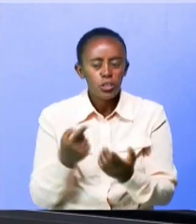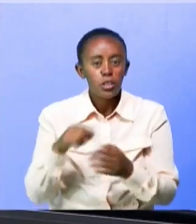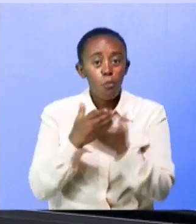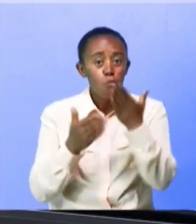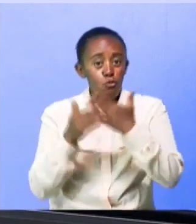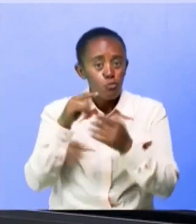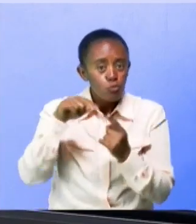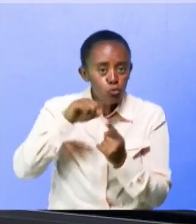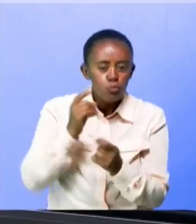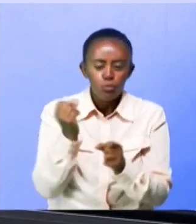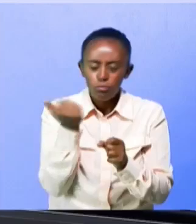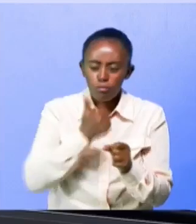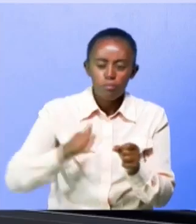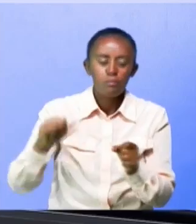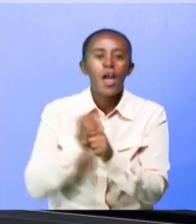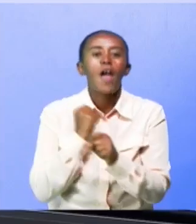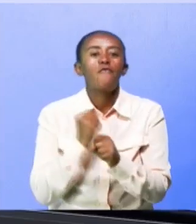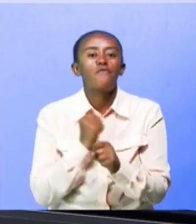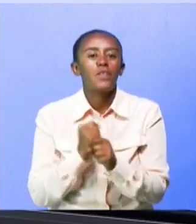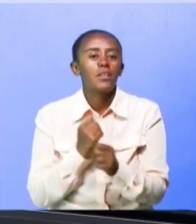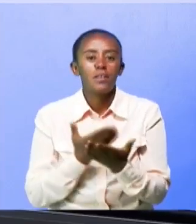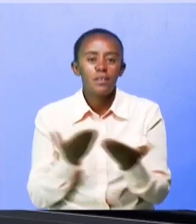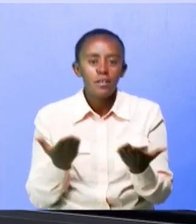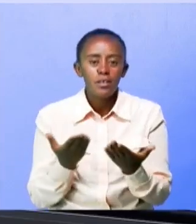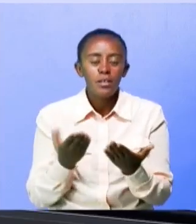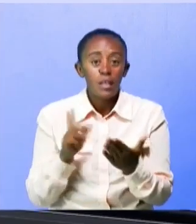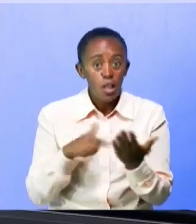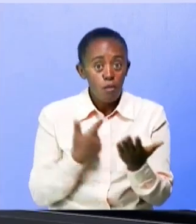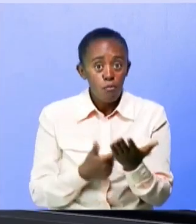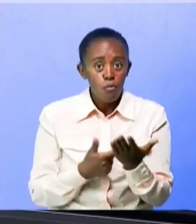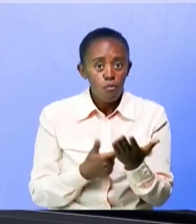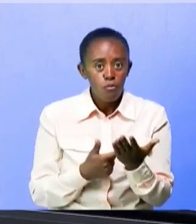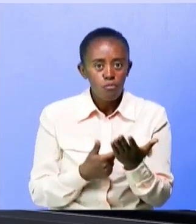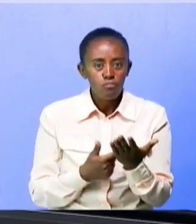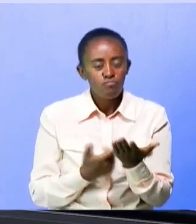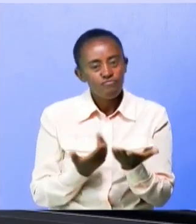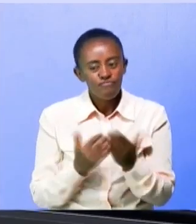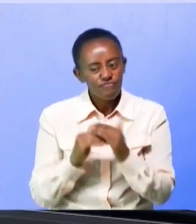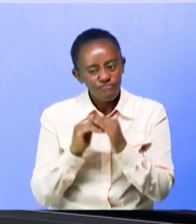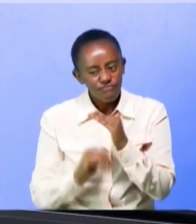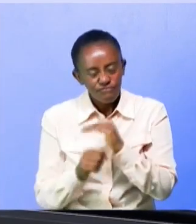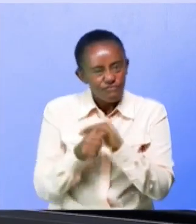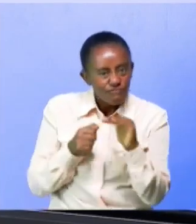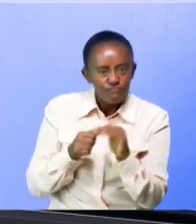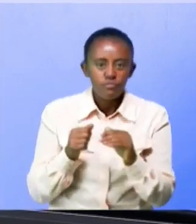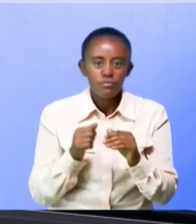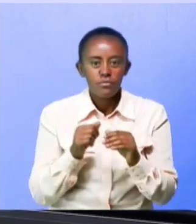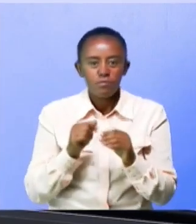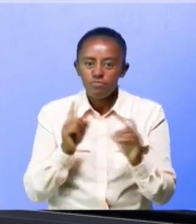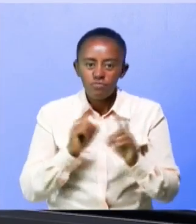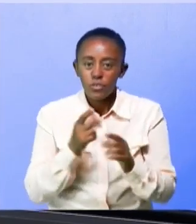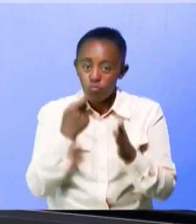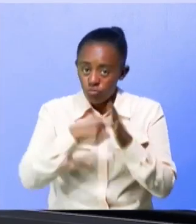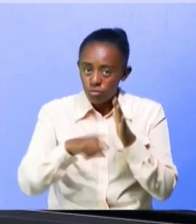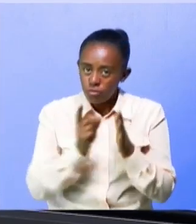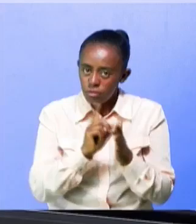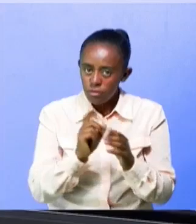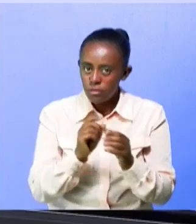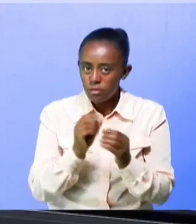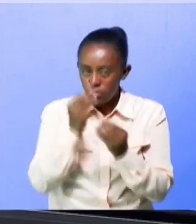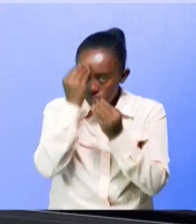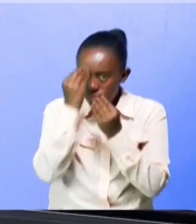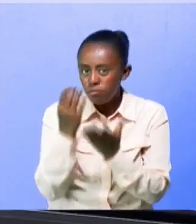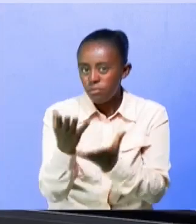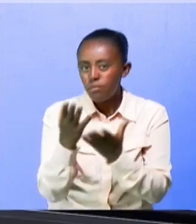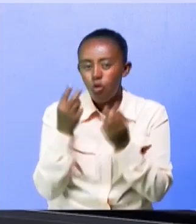to do everything. Therefore, don't eliminate their credit, right? Yeah, we have to give